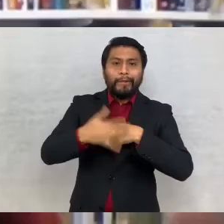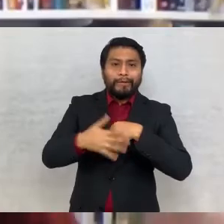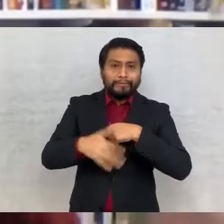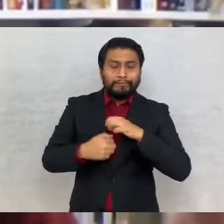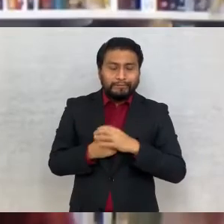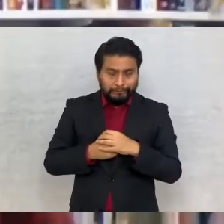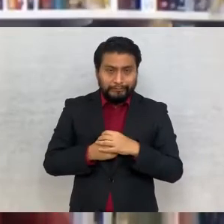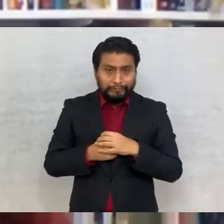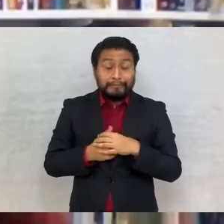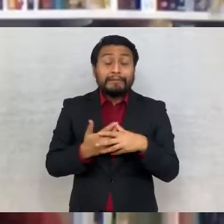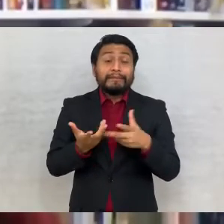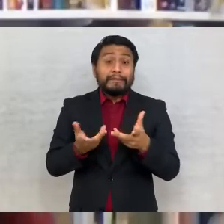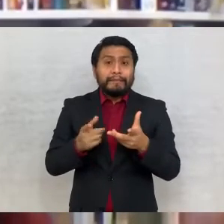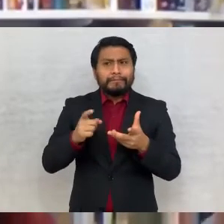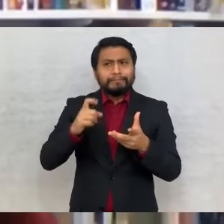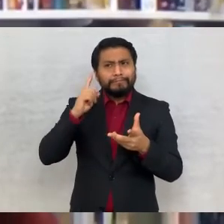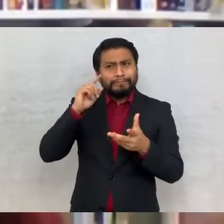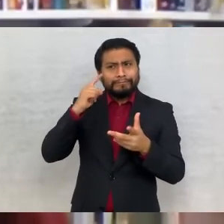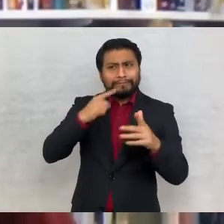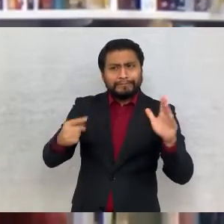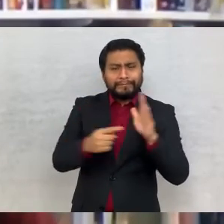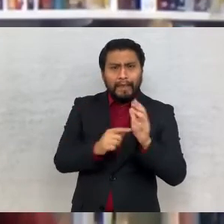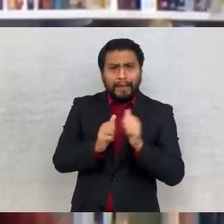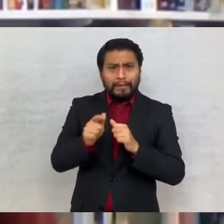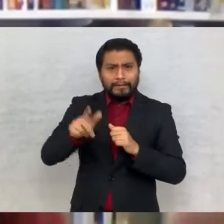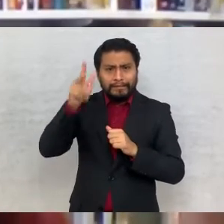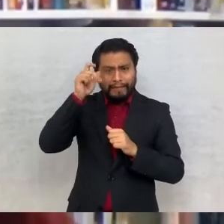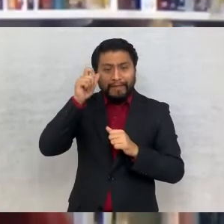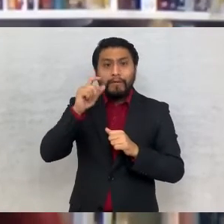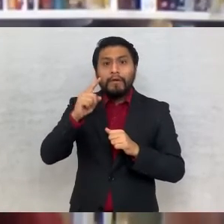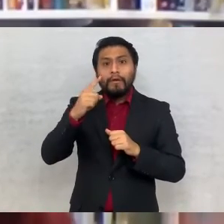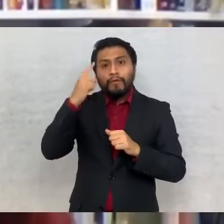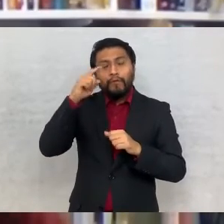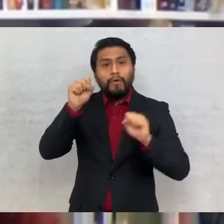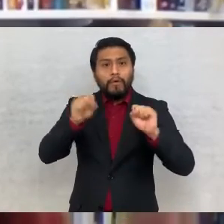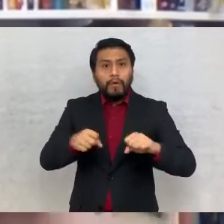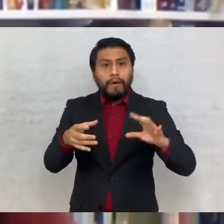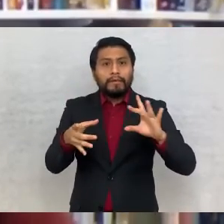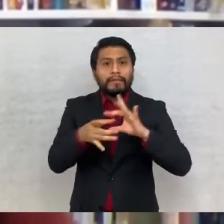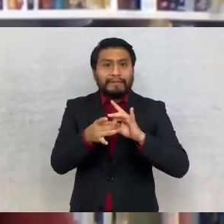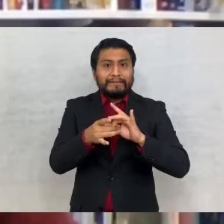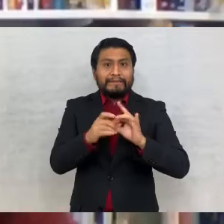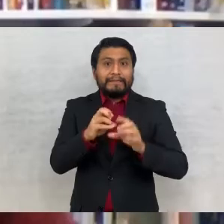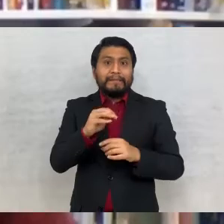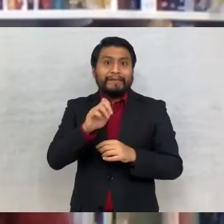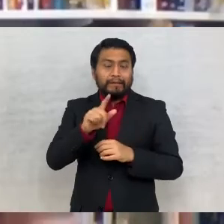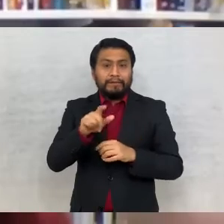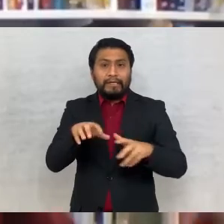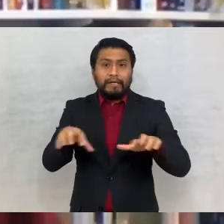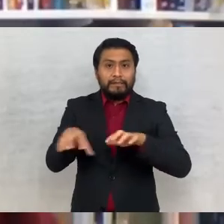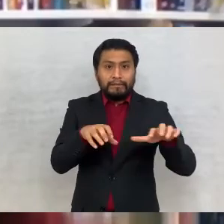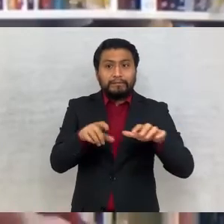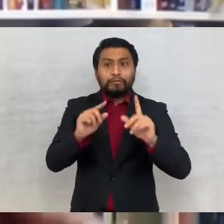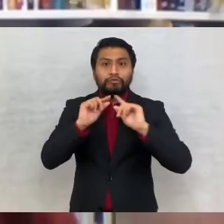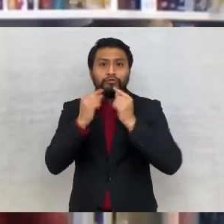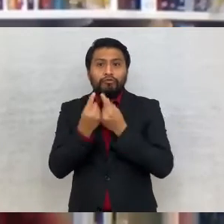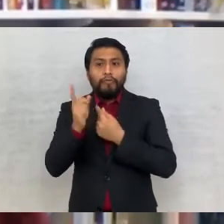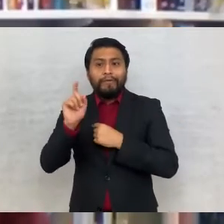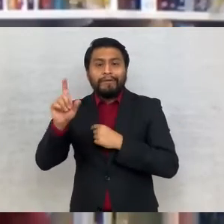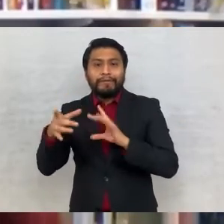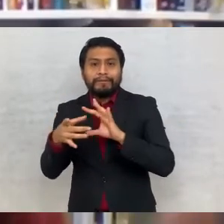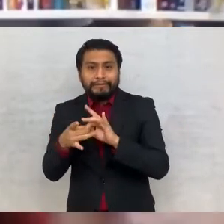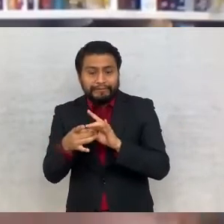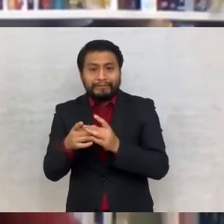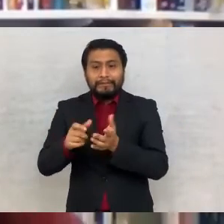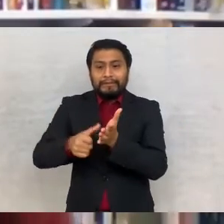power contributed by Lombroso and that quickly had a great spread in Argentina from criminology, first to decisively impacting areas